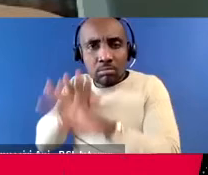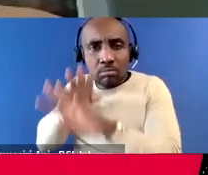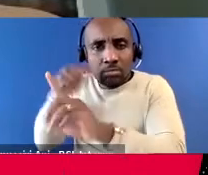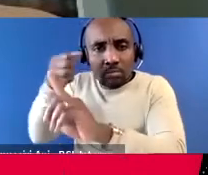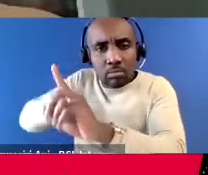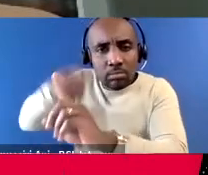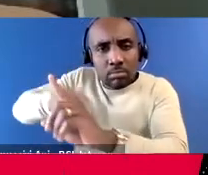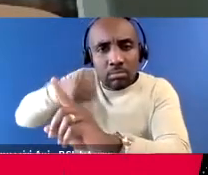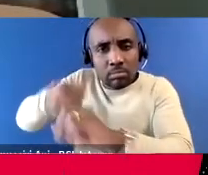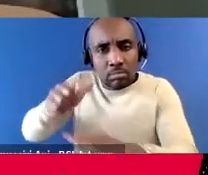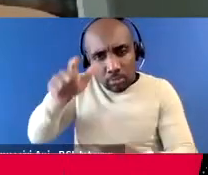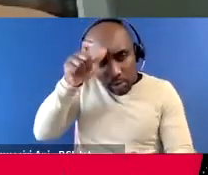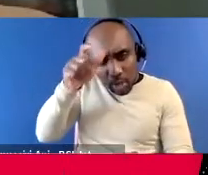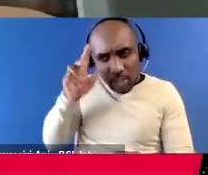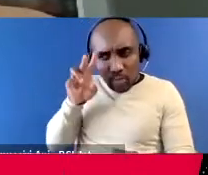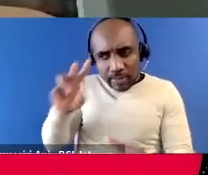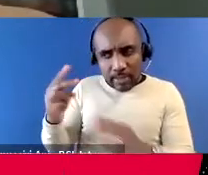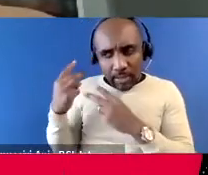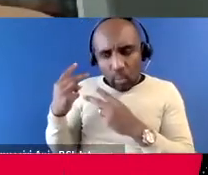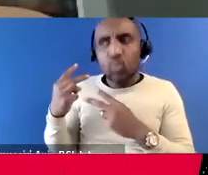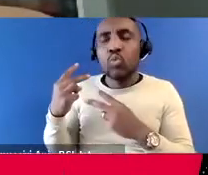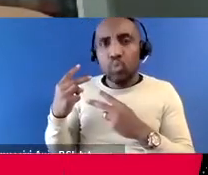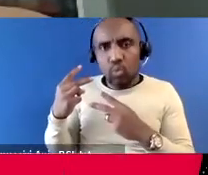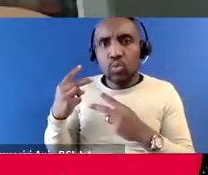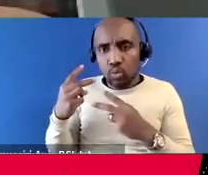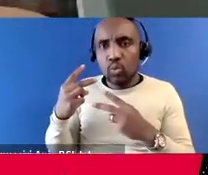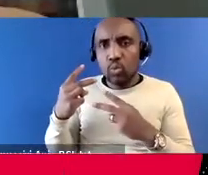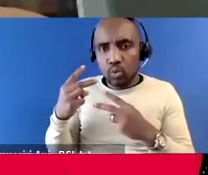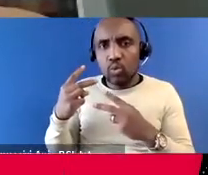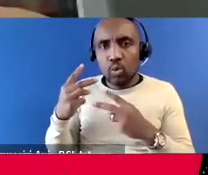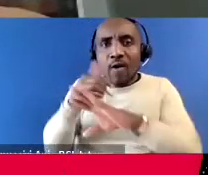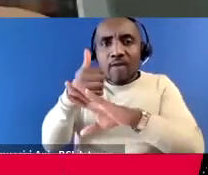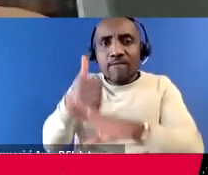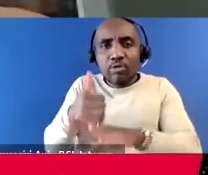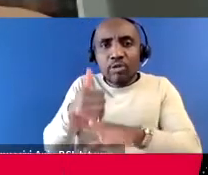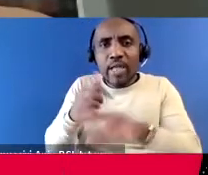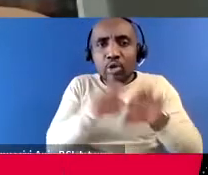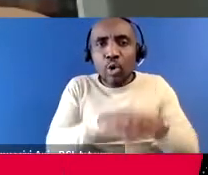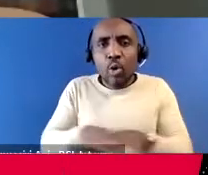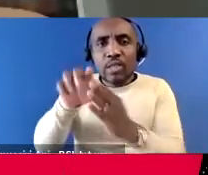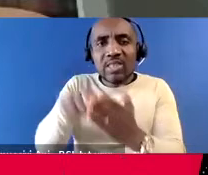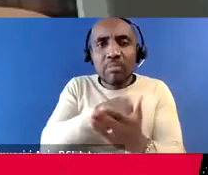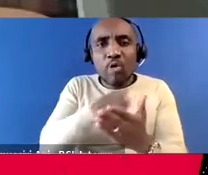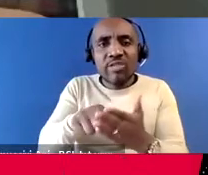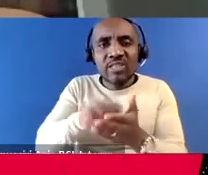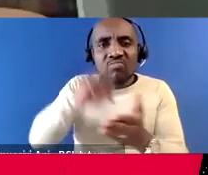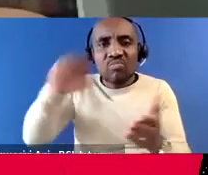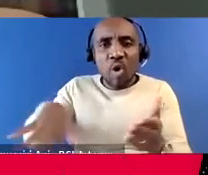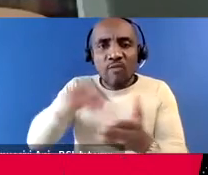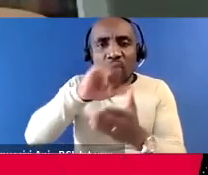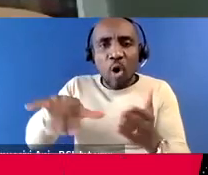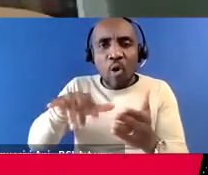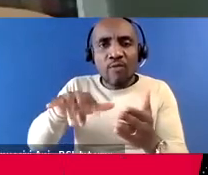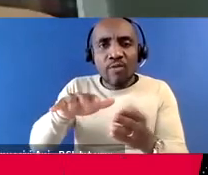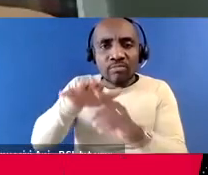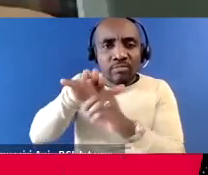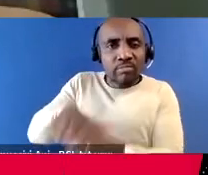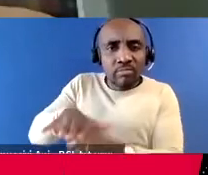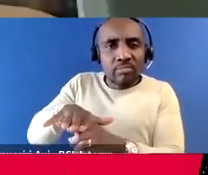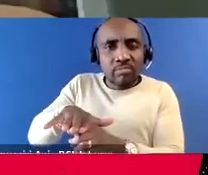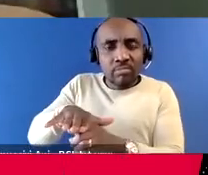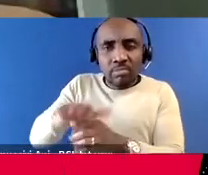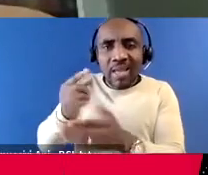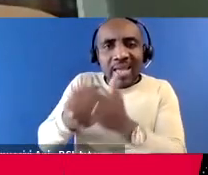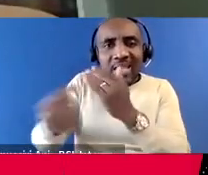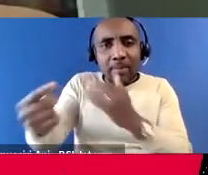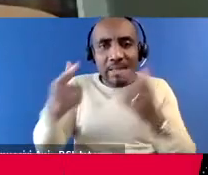bold and really fast steps which have dismantled significant foundations of democracy, not least undermining the independence of the